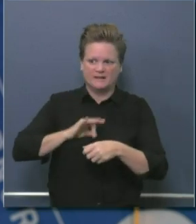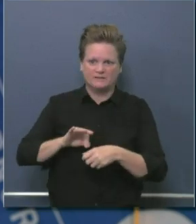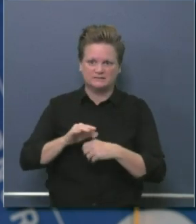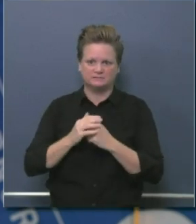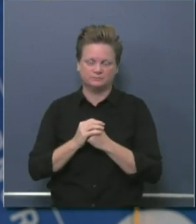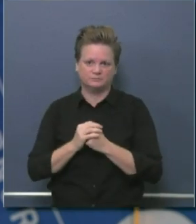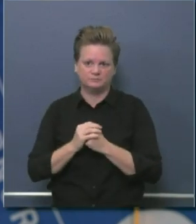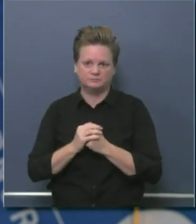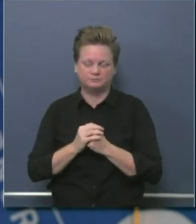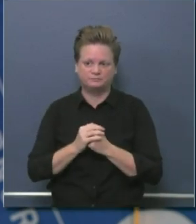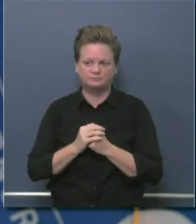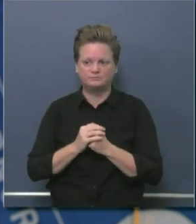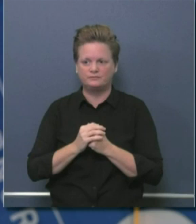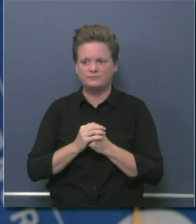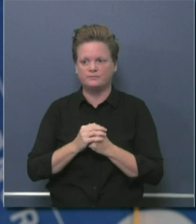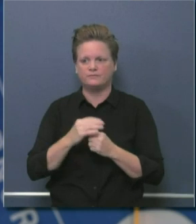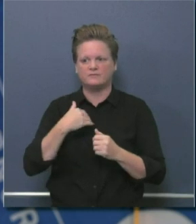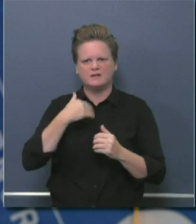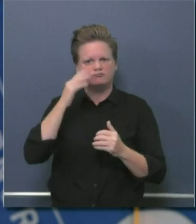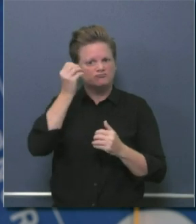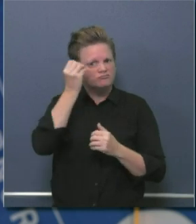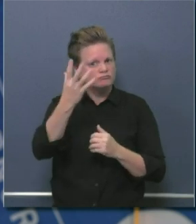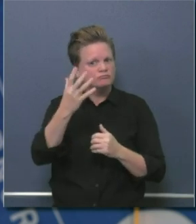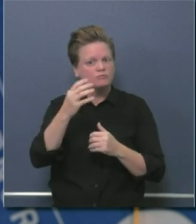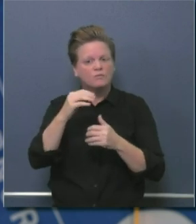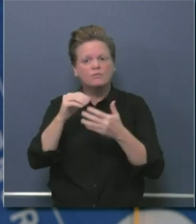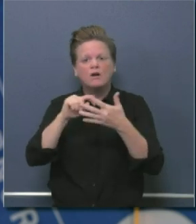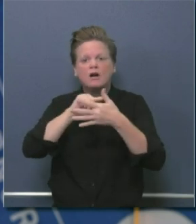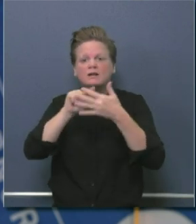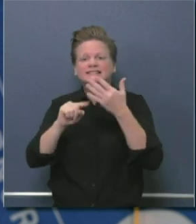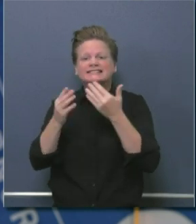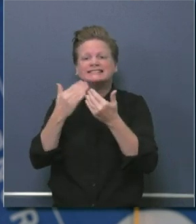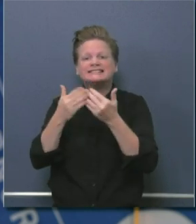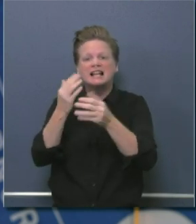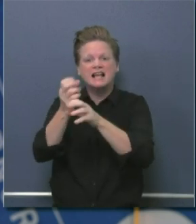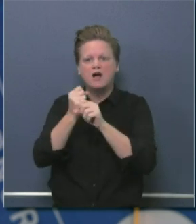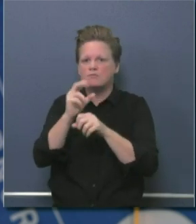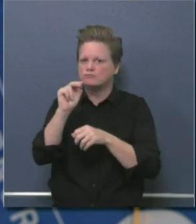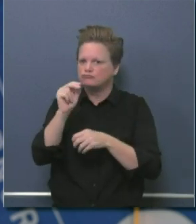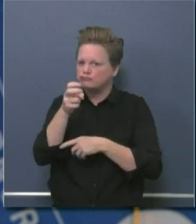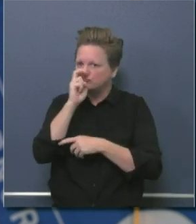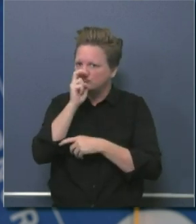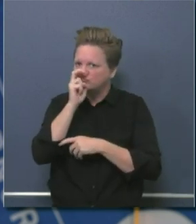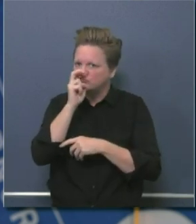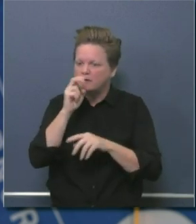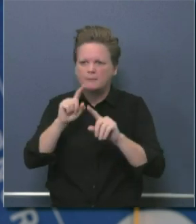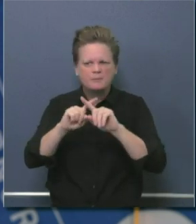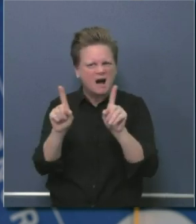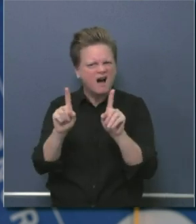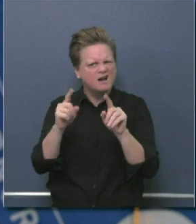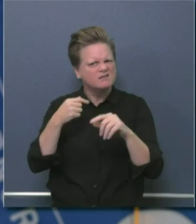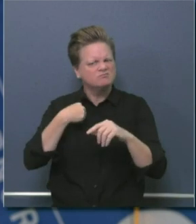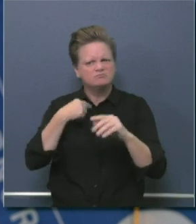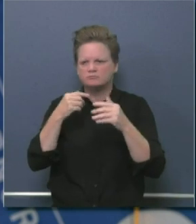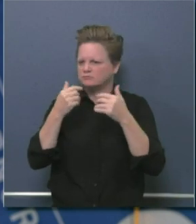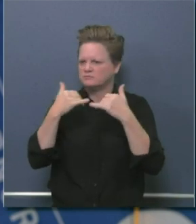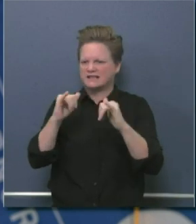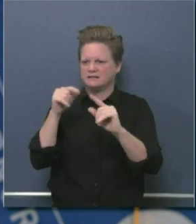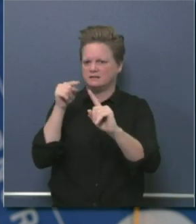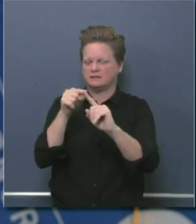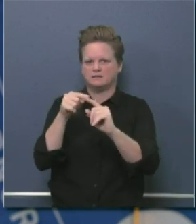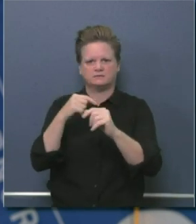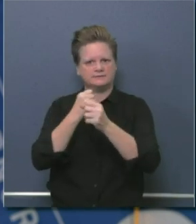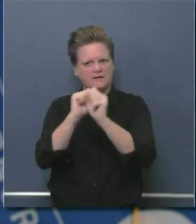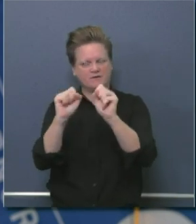there are strict criteria to ensure that we are protecting worker health and safety, that employers have the ability to